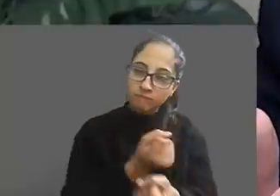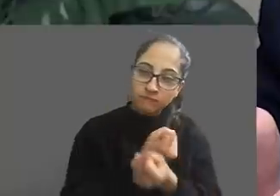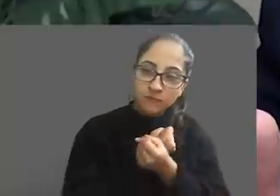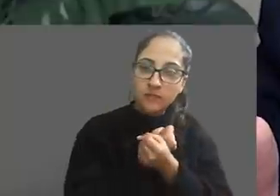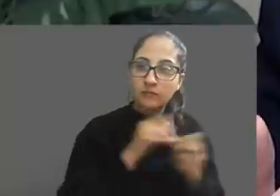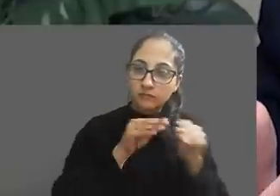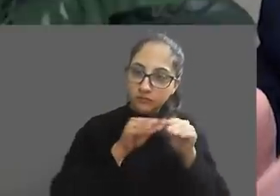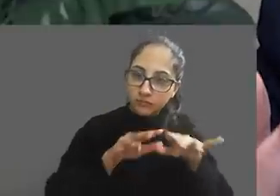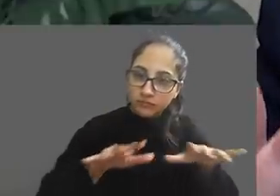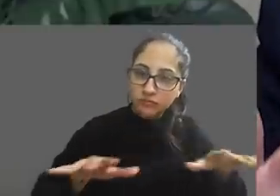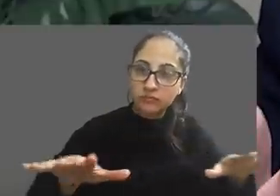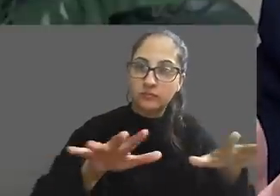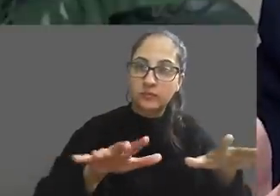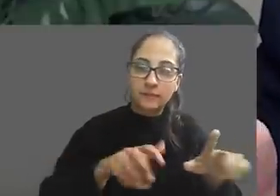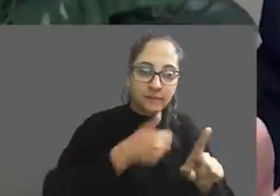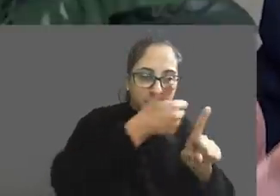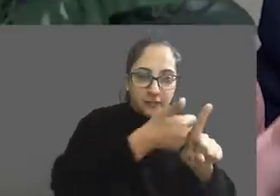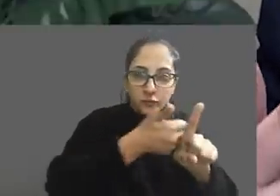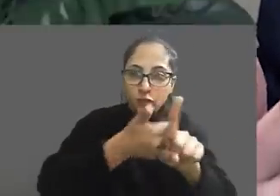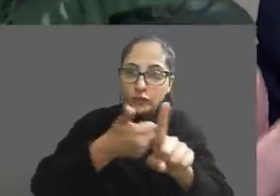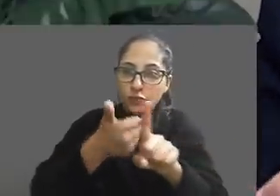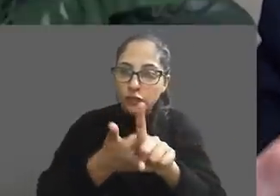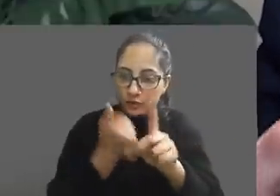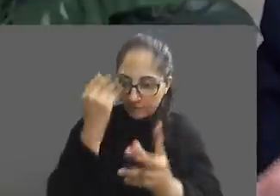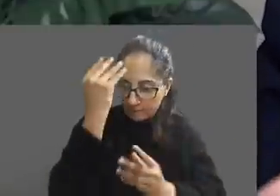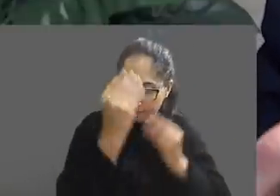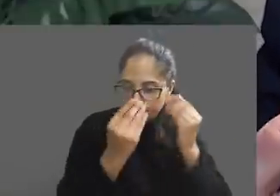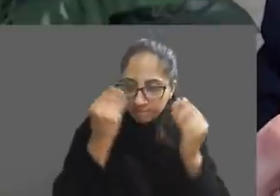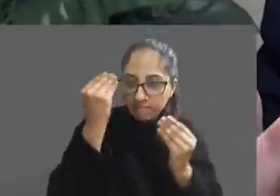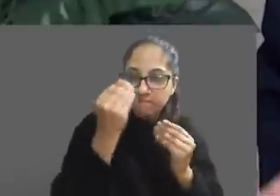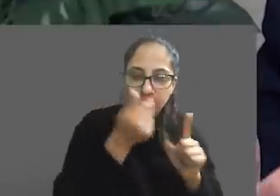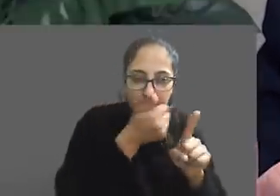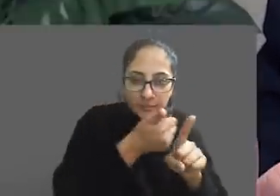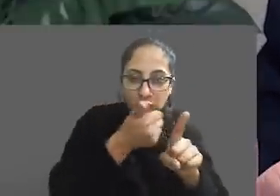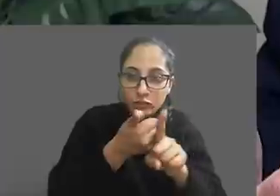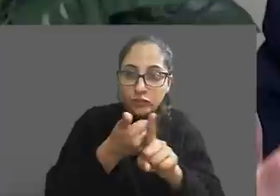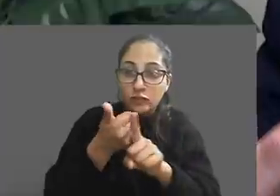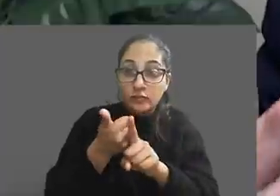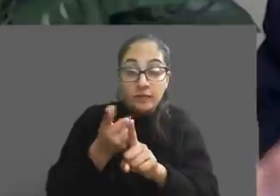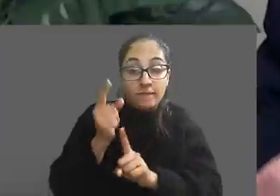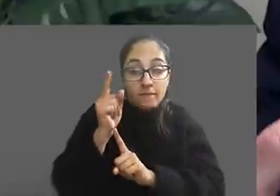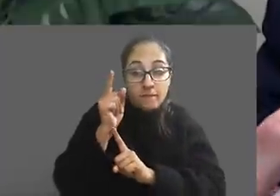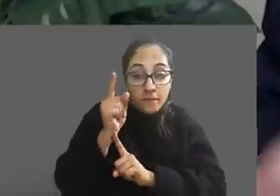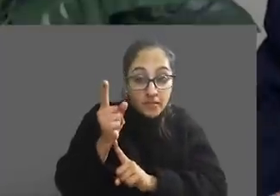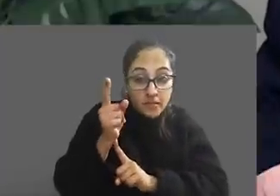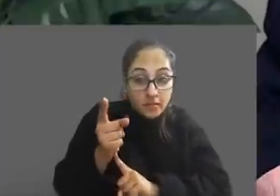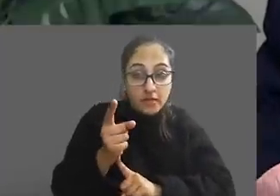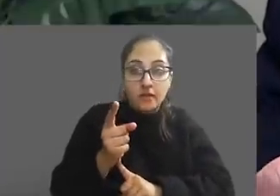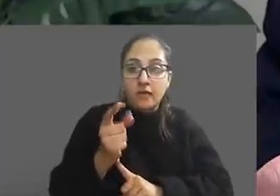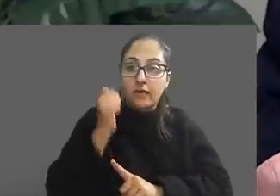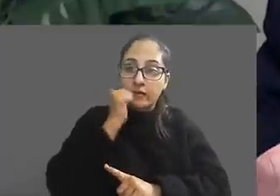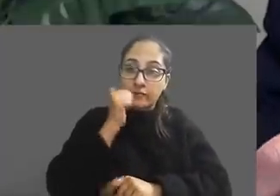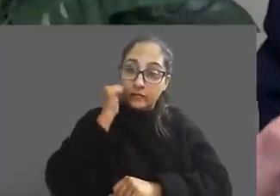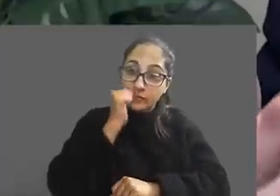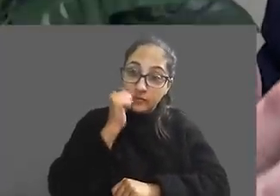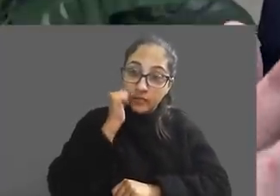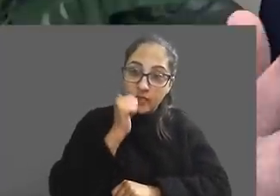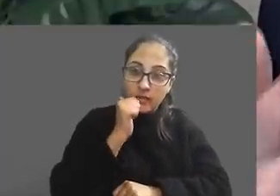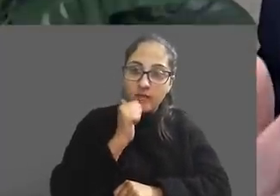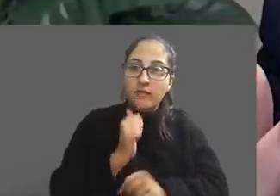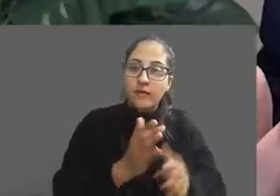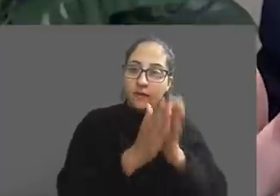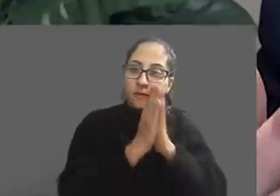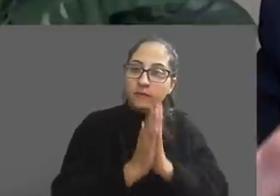tell them that I think of them every minute of the day, every day. And